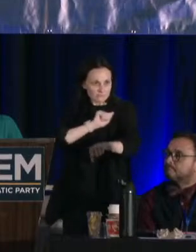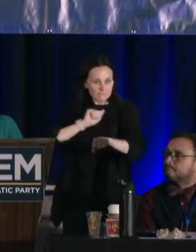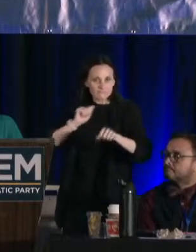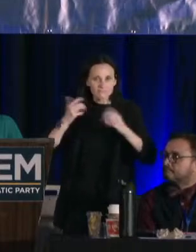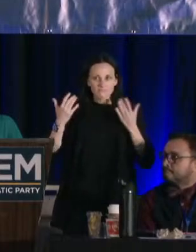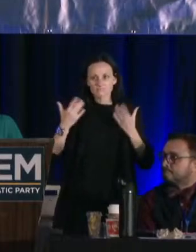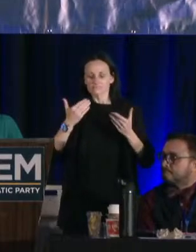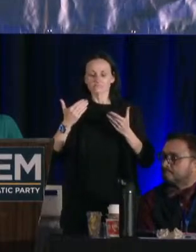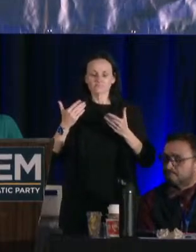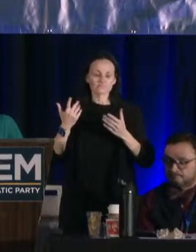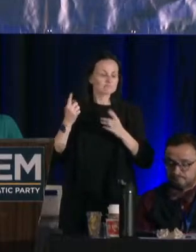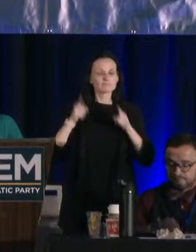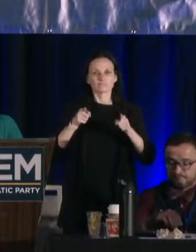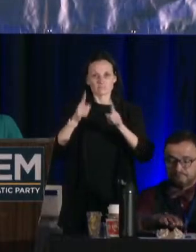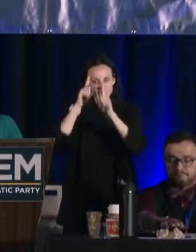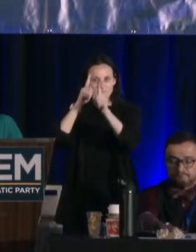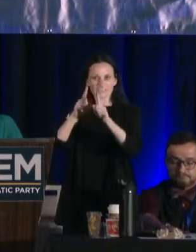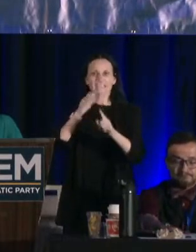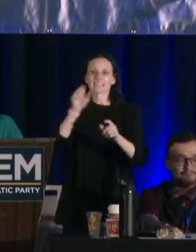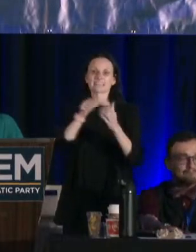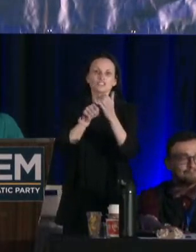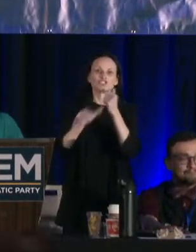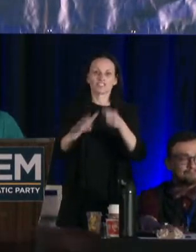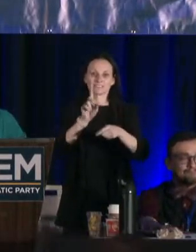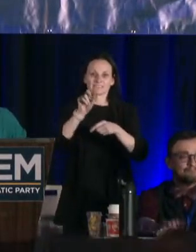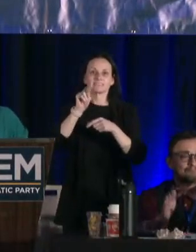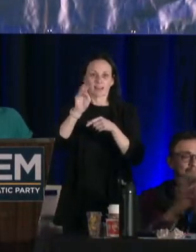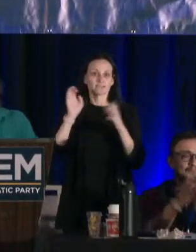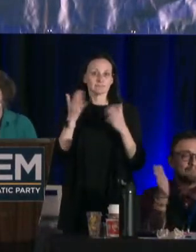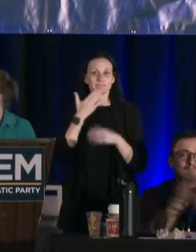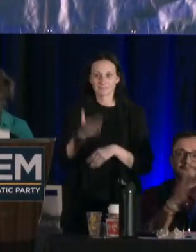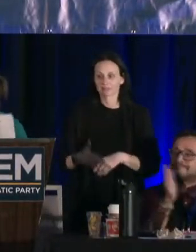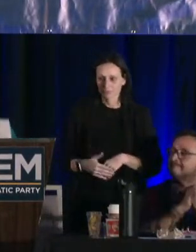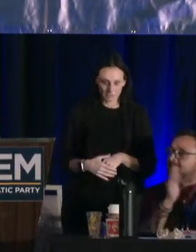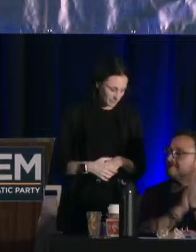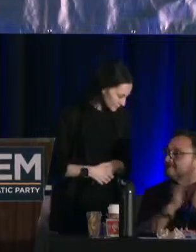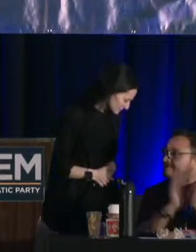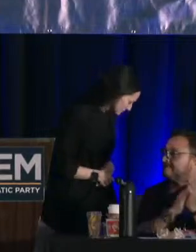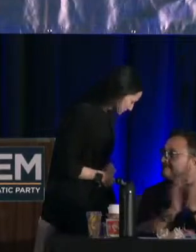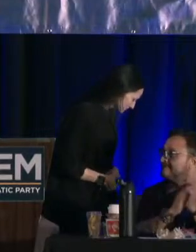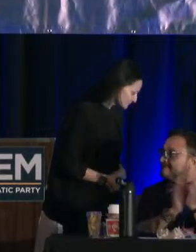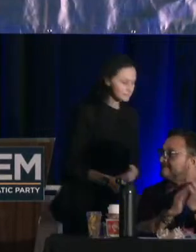knock on those doors, and get this shit done. Thank you, guys.